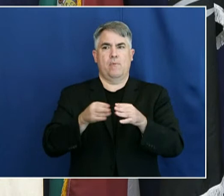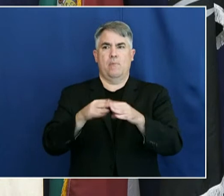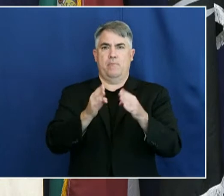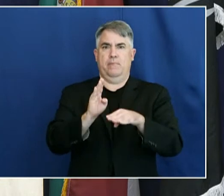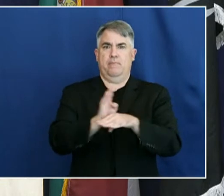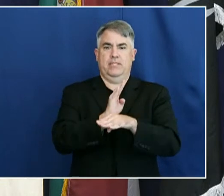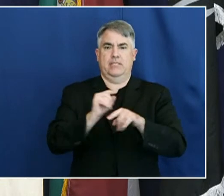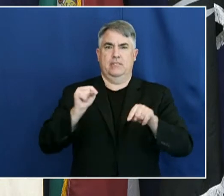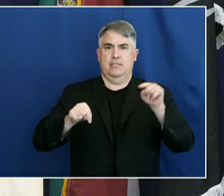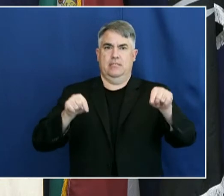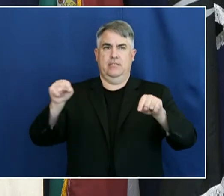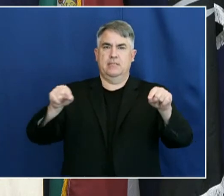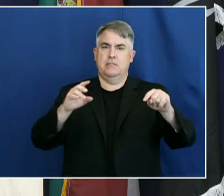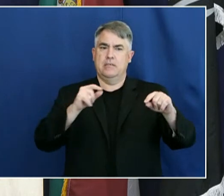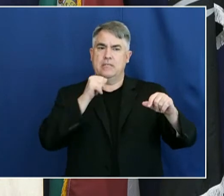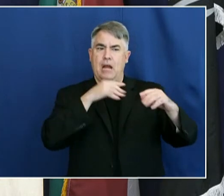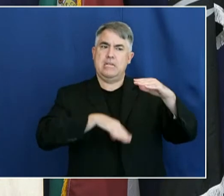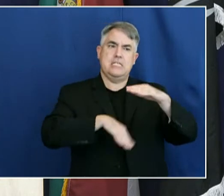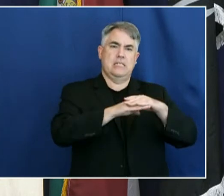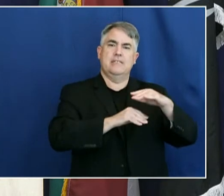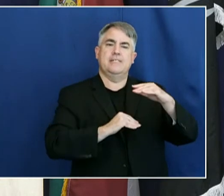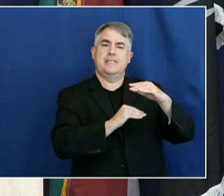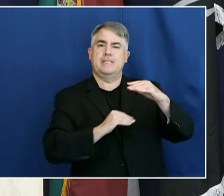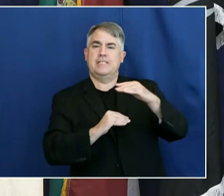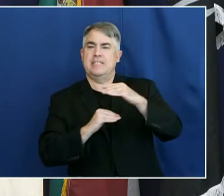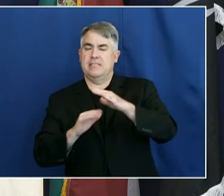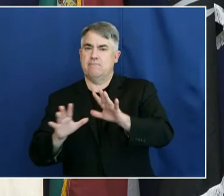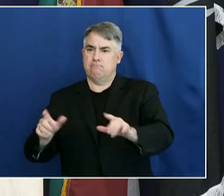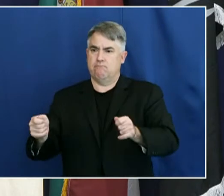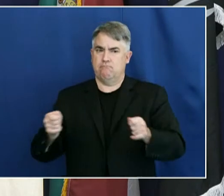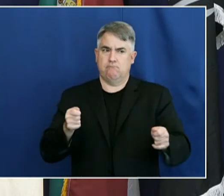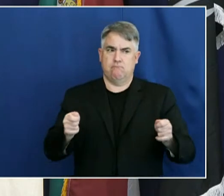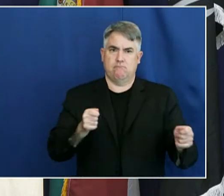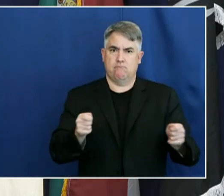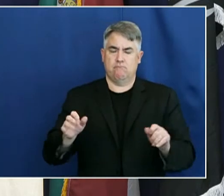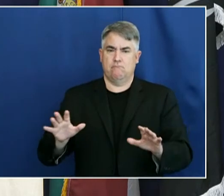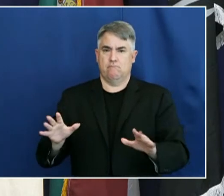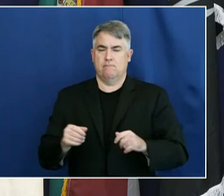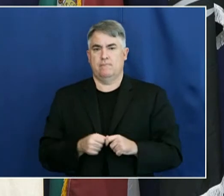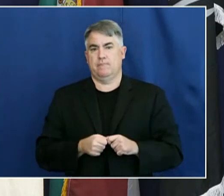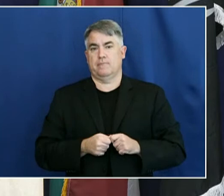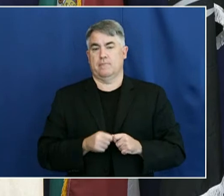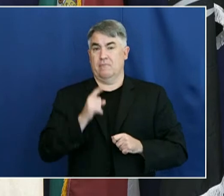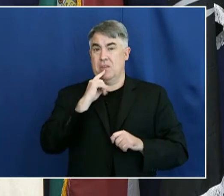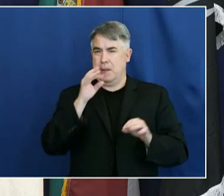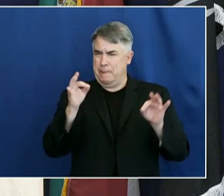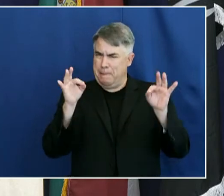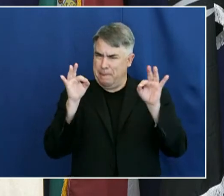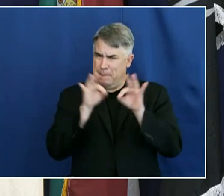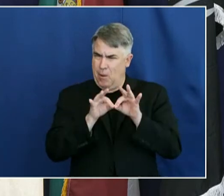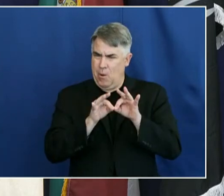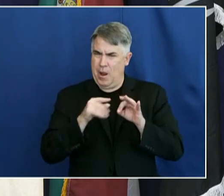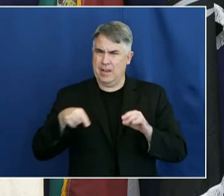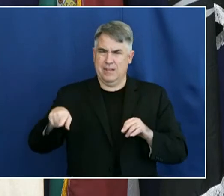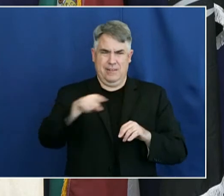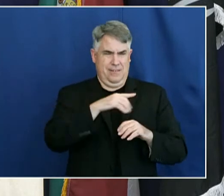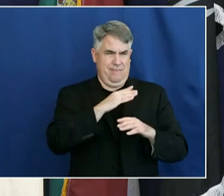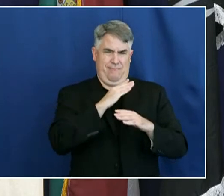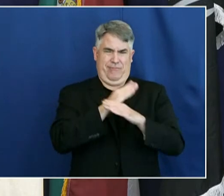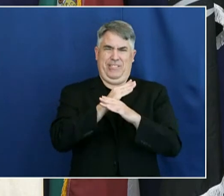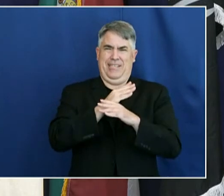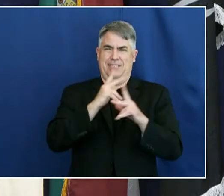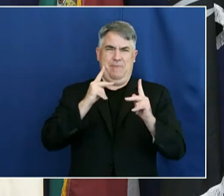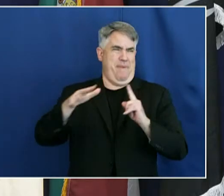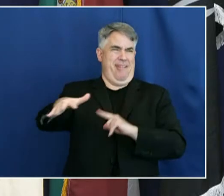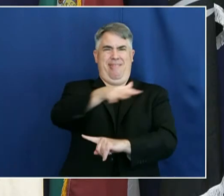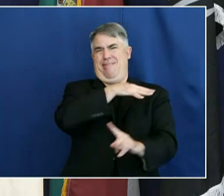and just for all of us, that we reopen in a smooth and consistent manner. And so we continue to ask the public, please be